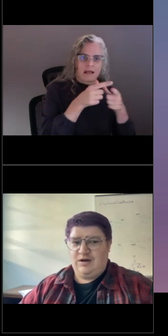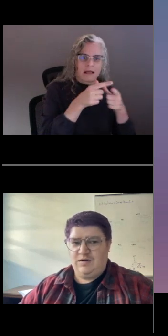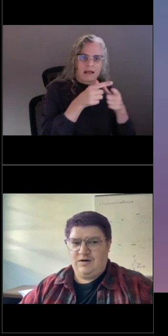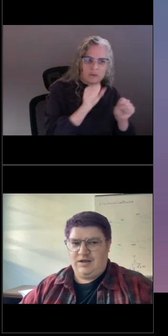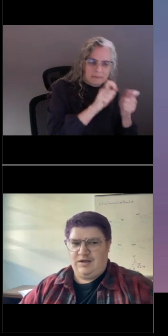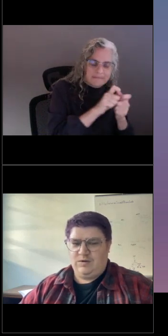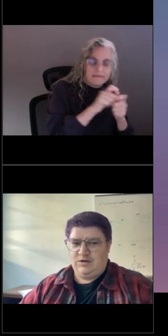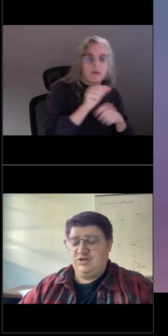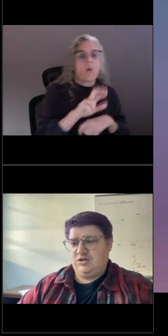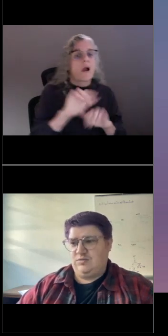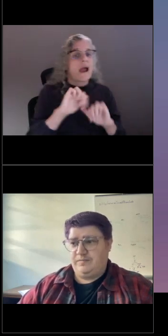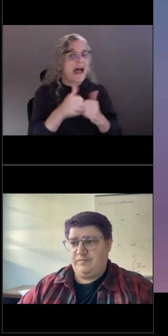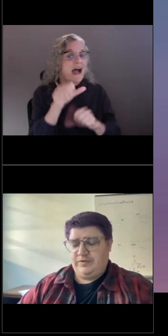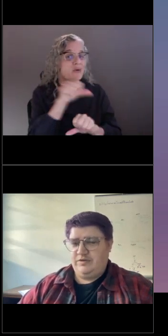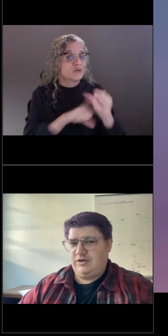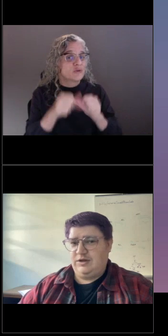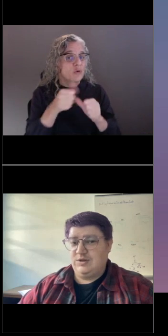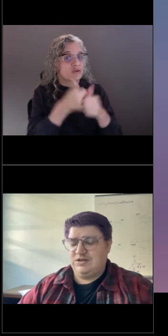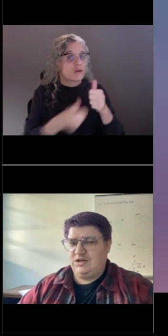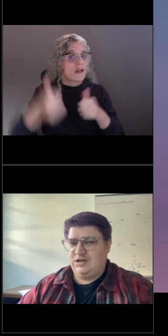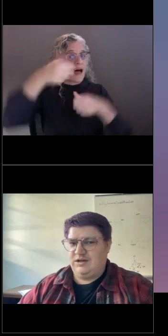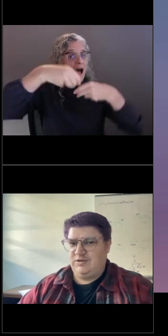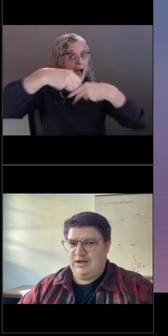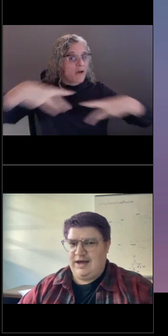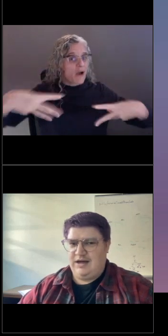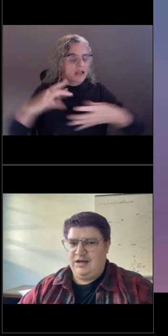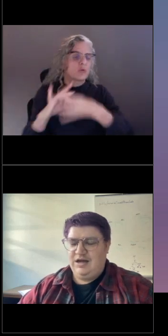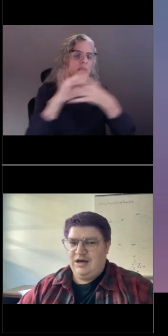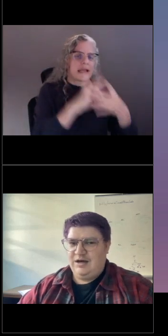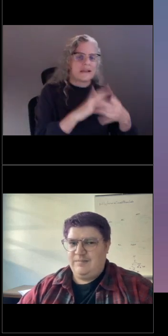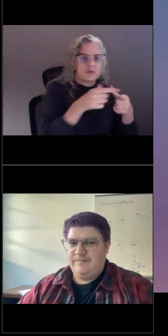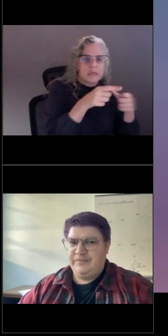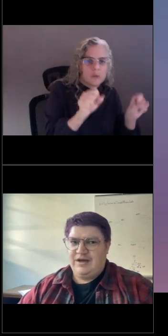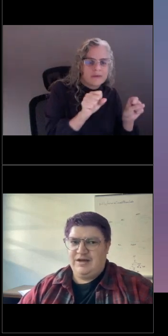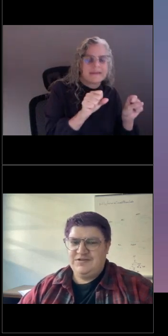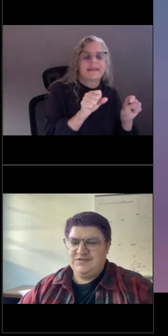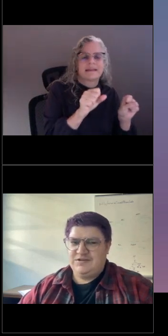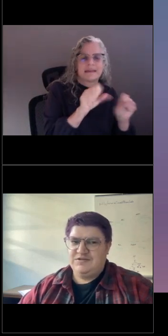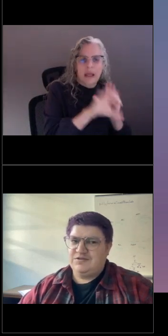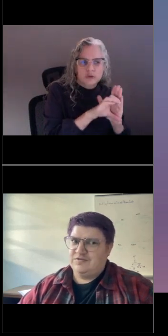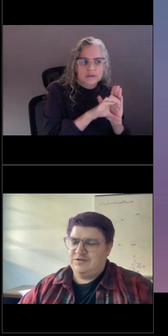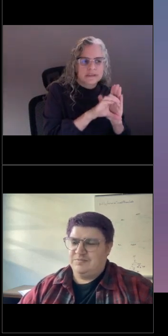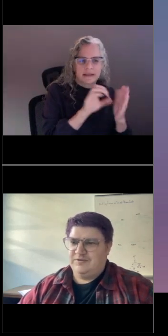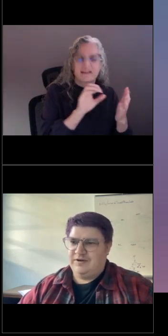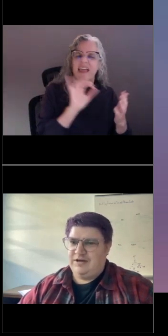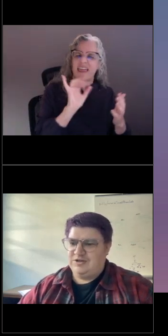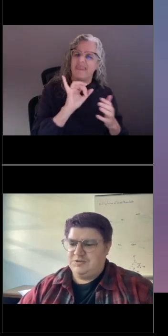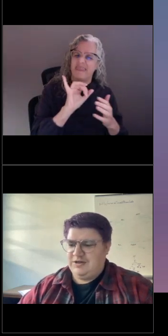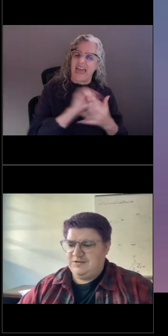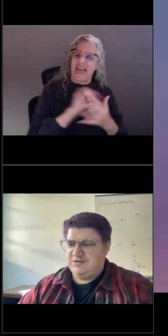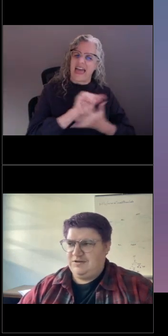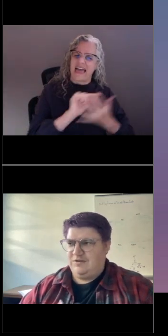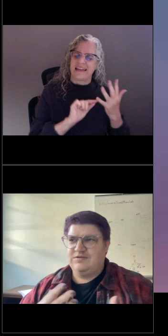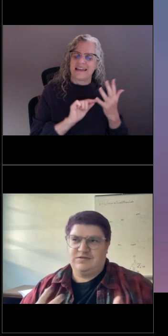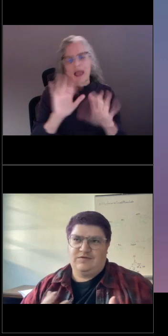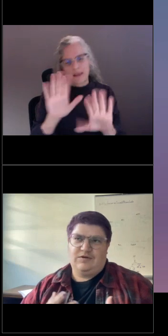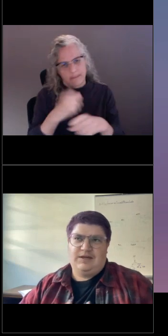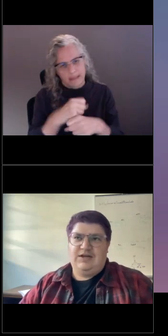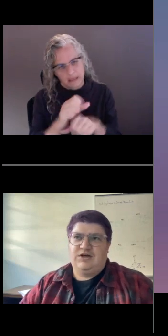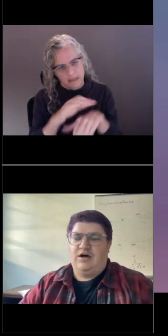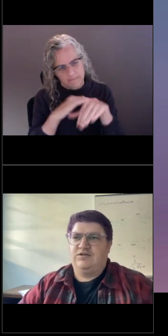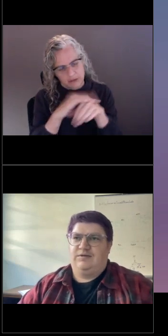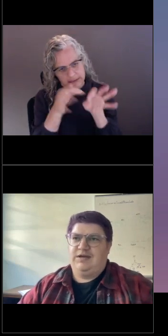social hierarchy relate to the linguistic thing that I'm looking at. And this is oversimplifying just because, you know, this is a